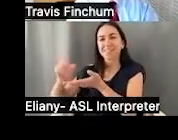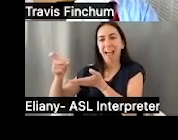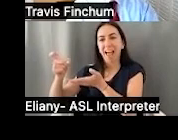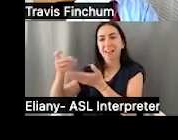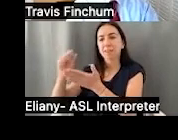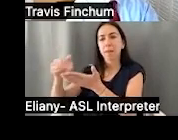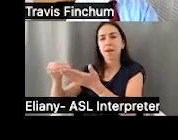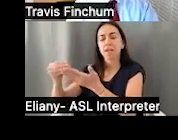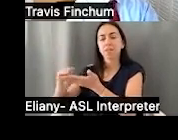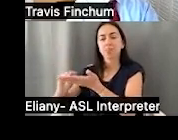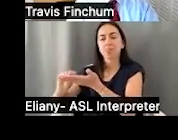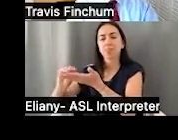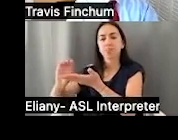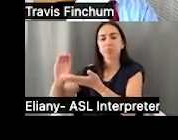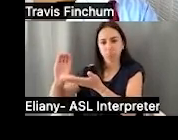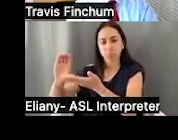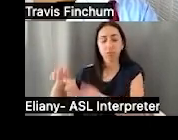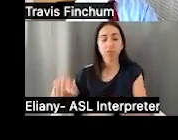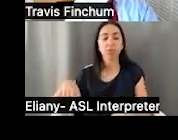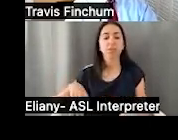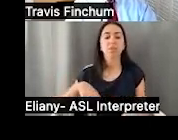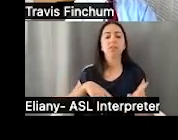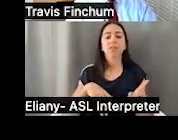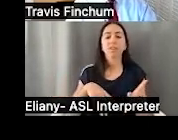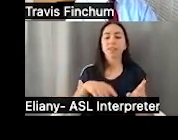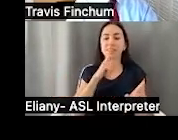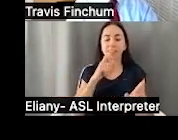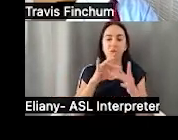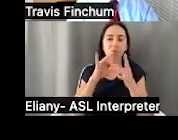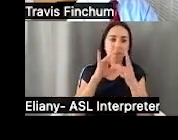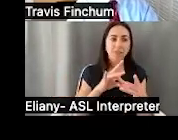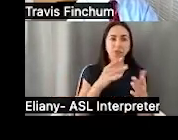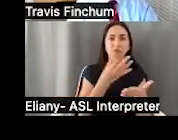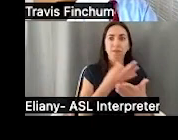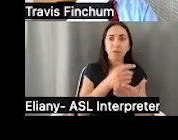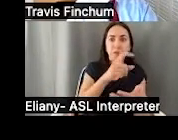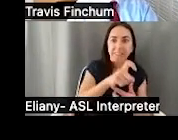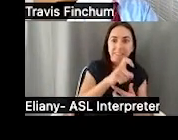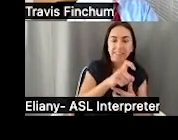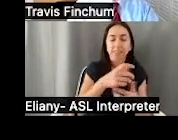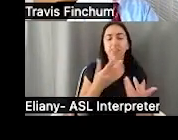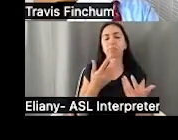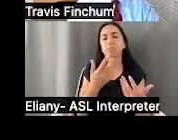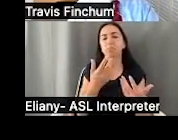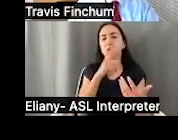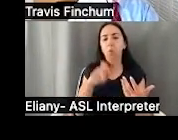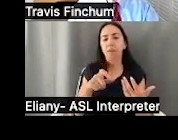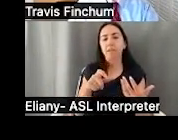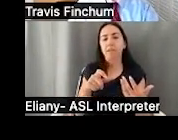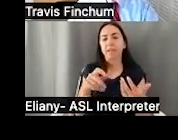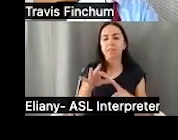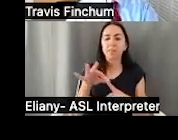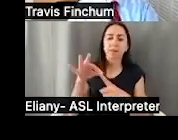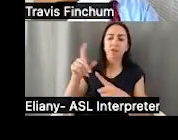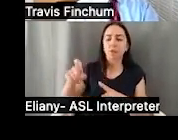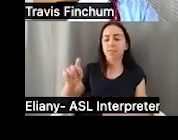program, because it's not based on financial need, we don't necessarily need to have a special needs trust to maintain